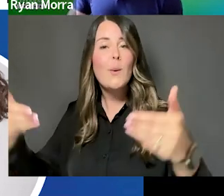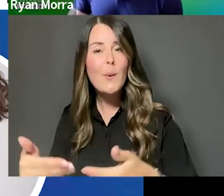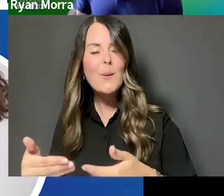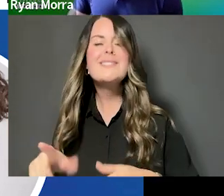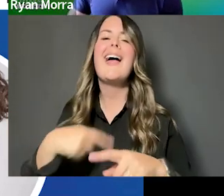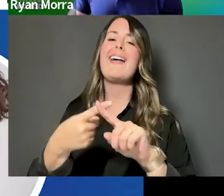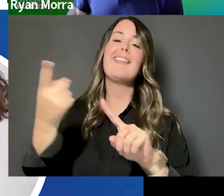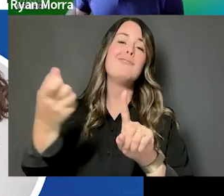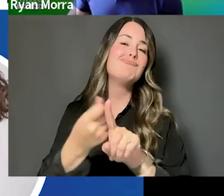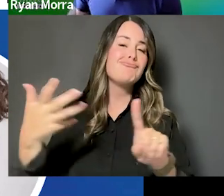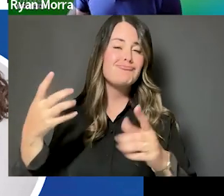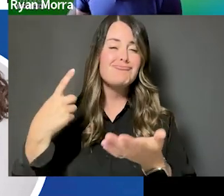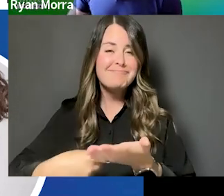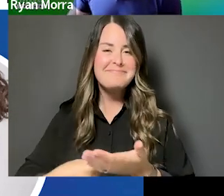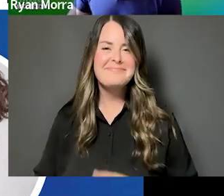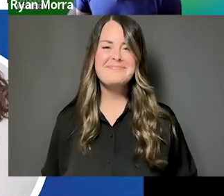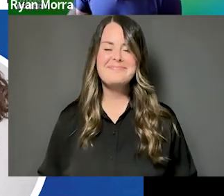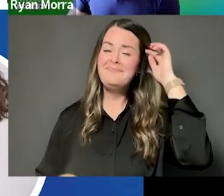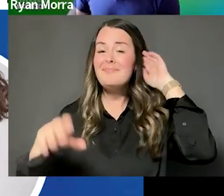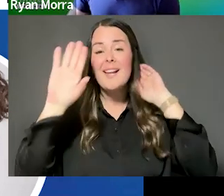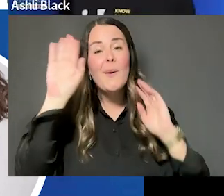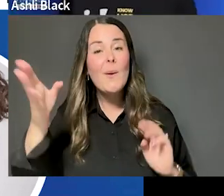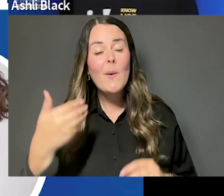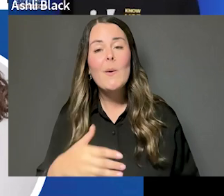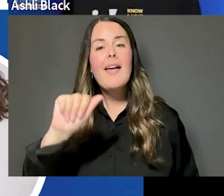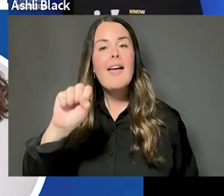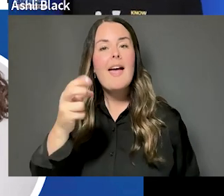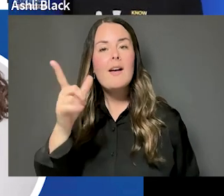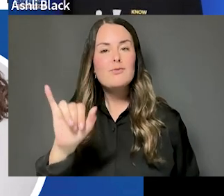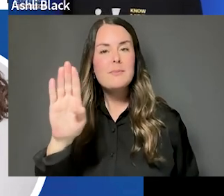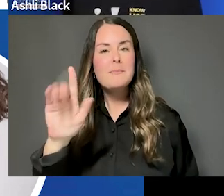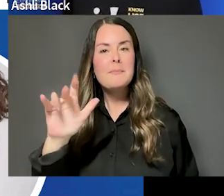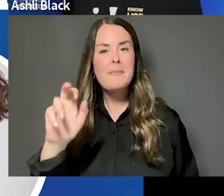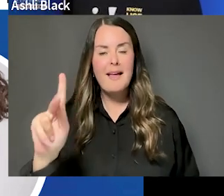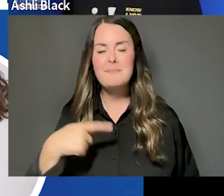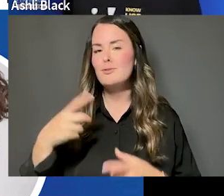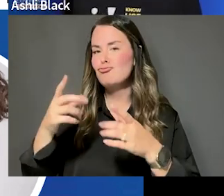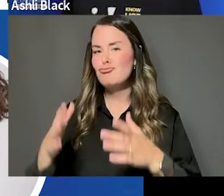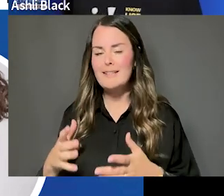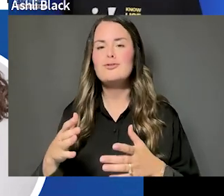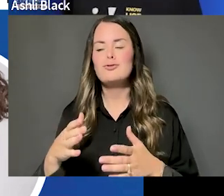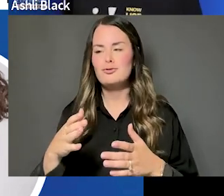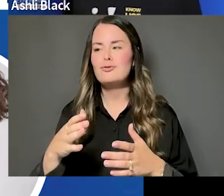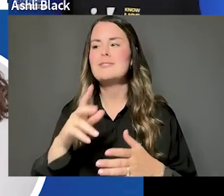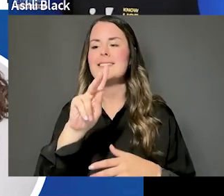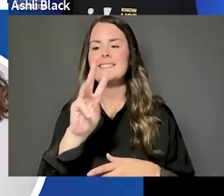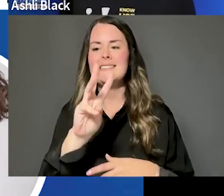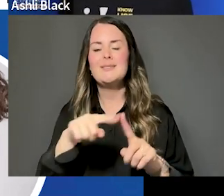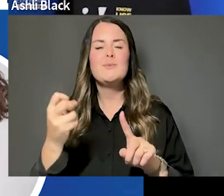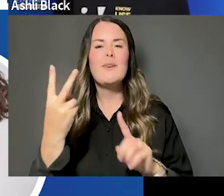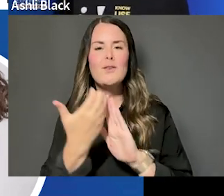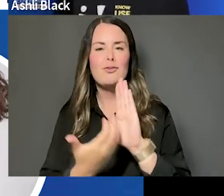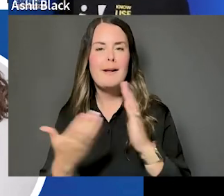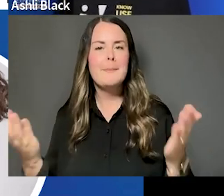introduce themselves and then let them take it away. Hi, my name is Ashley Black, and I'm the Director of 612 Curriculum here at